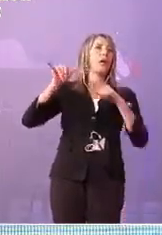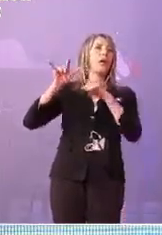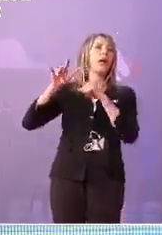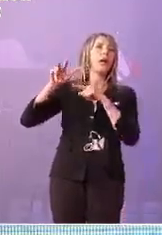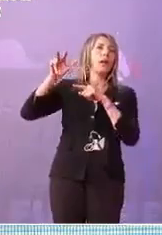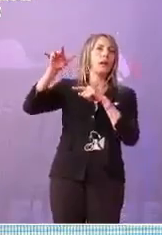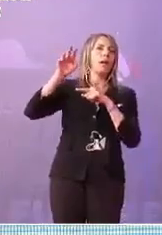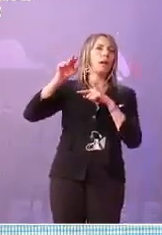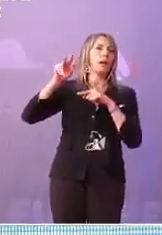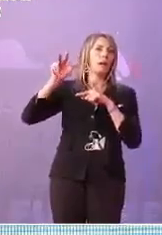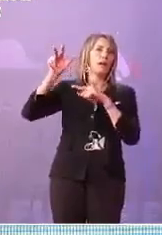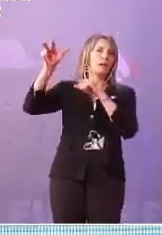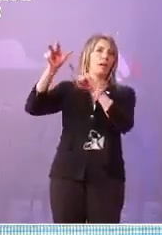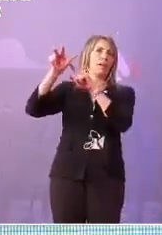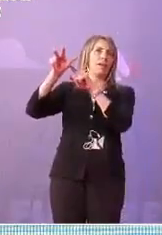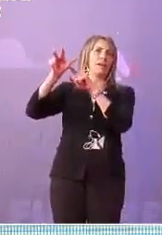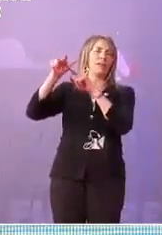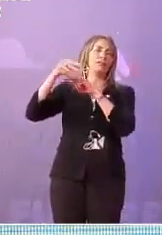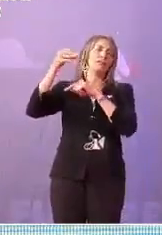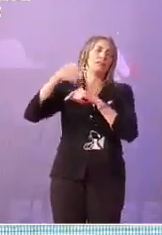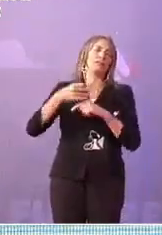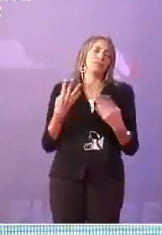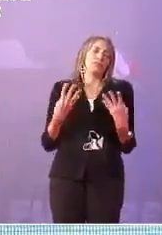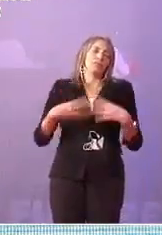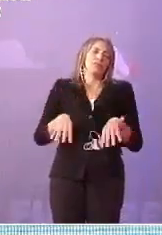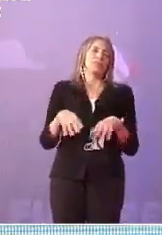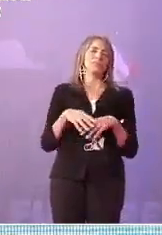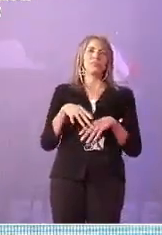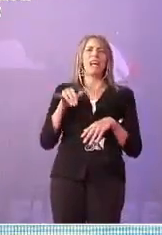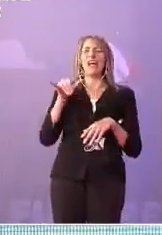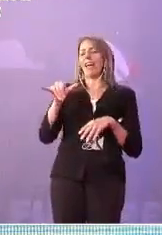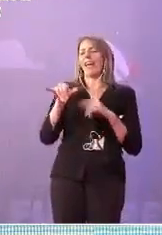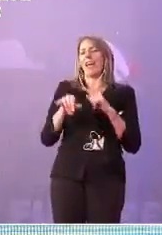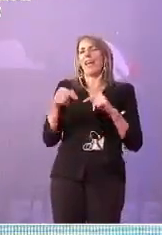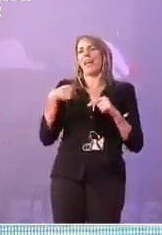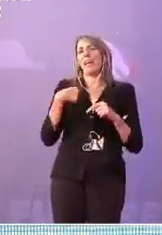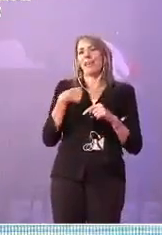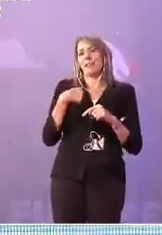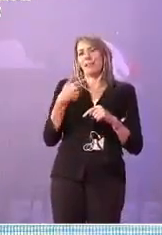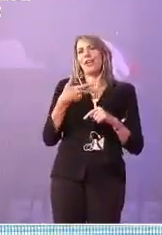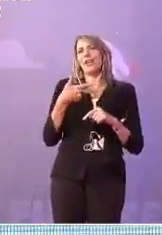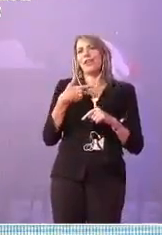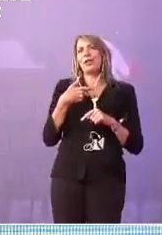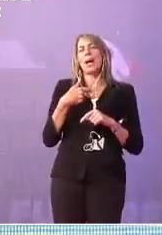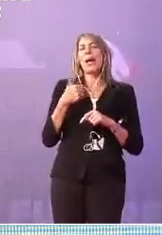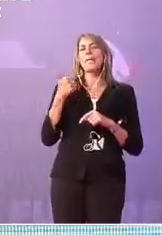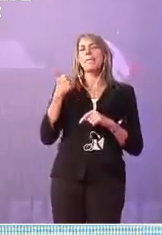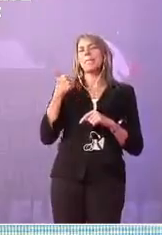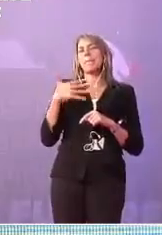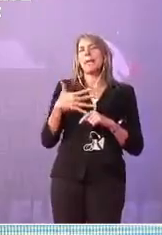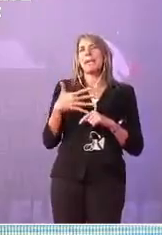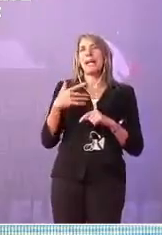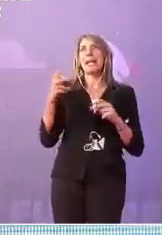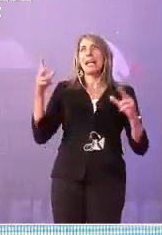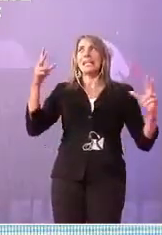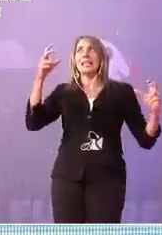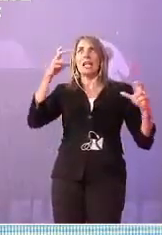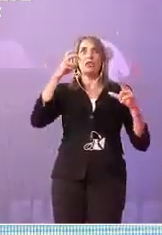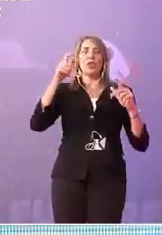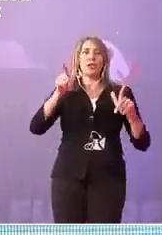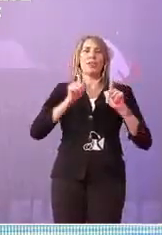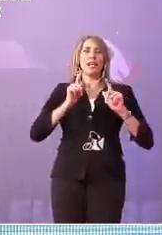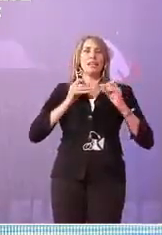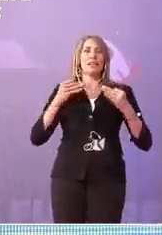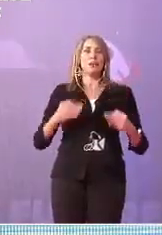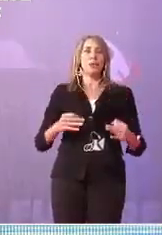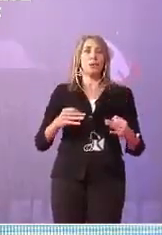was equipped with 1,000 sensors to keep you safe. However, 90% of the global